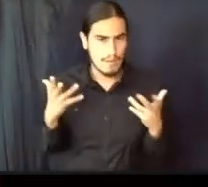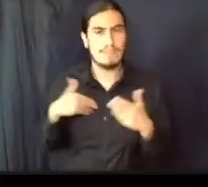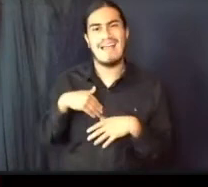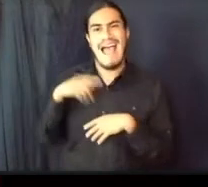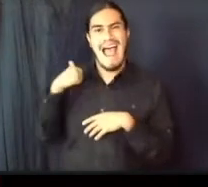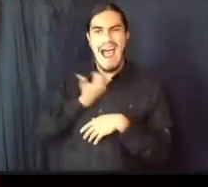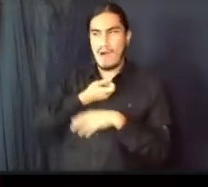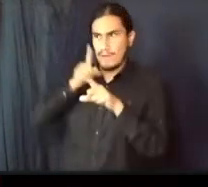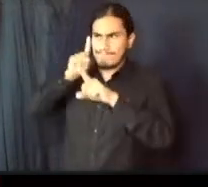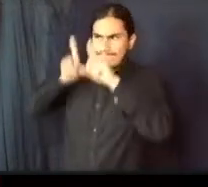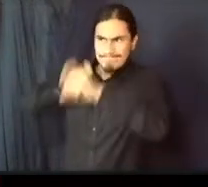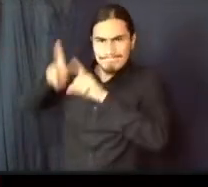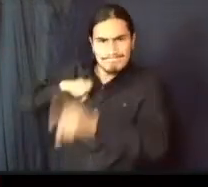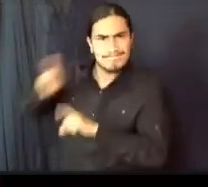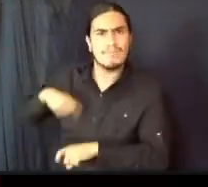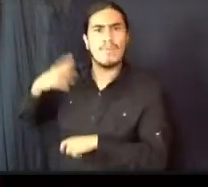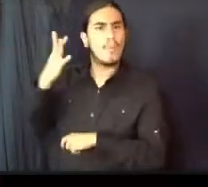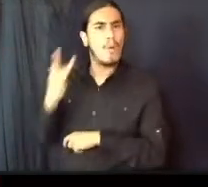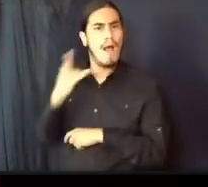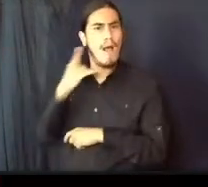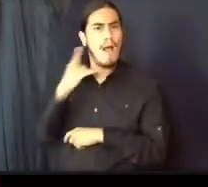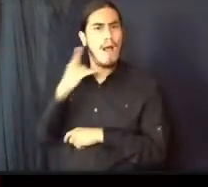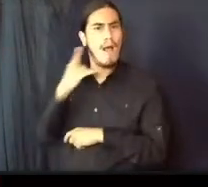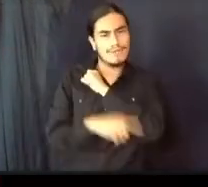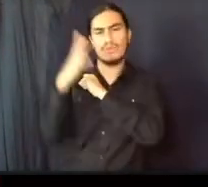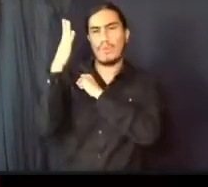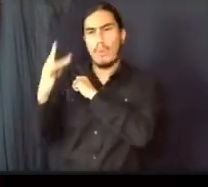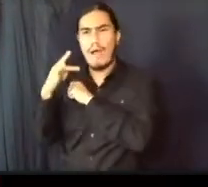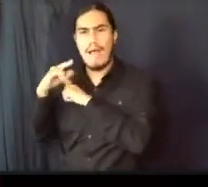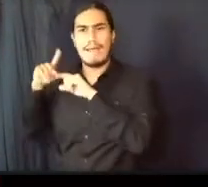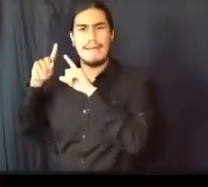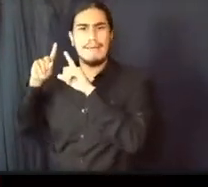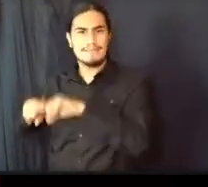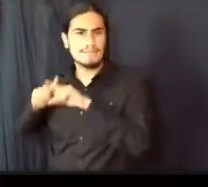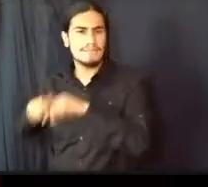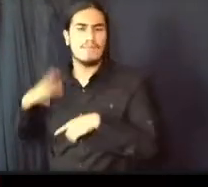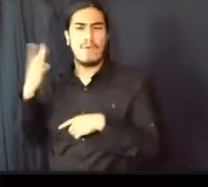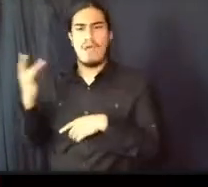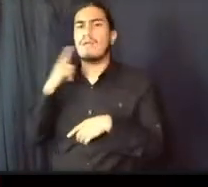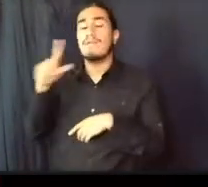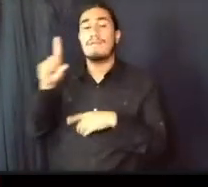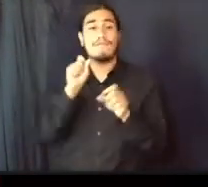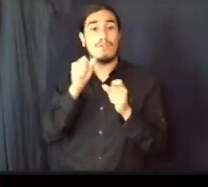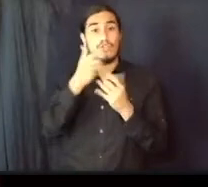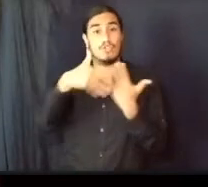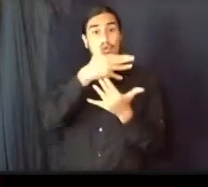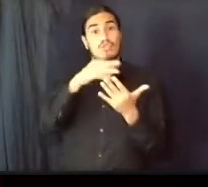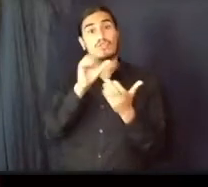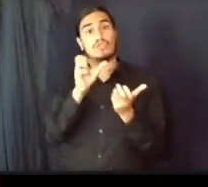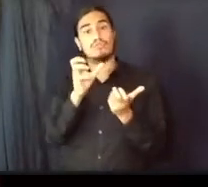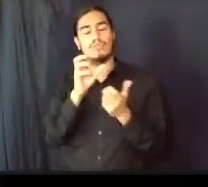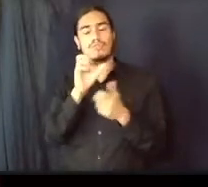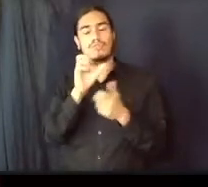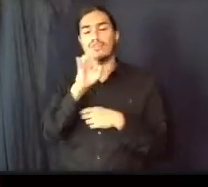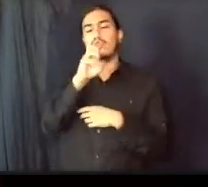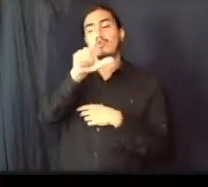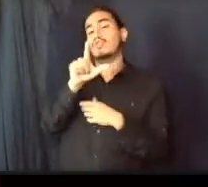and punishment, regimes of welfare and social services, foster care and their implicit